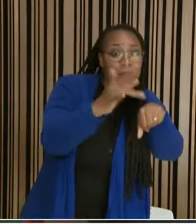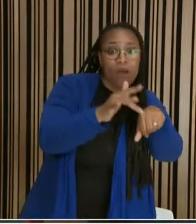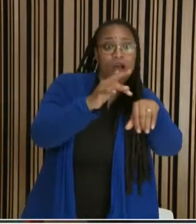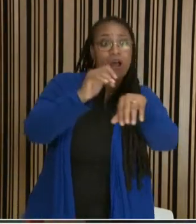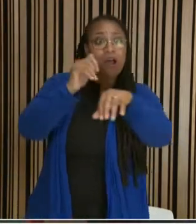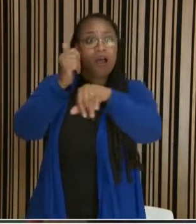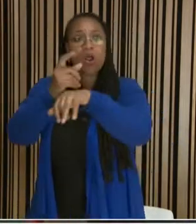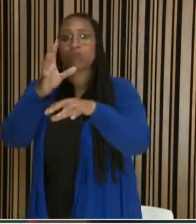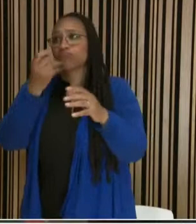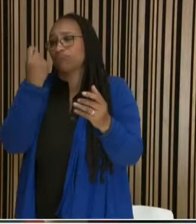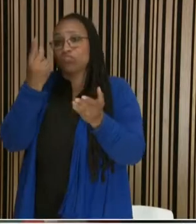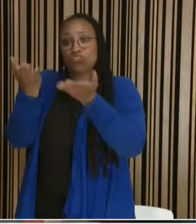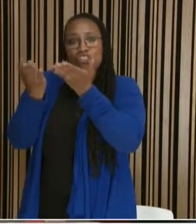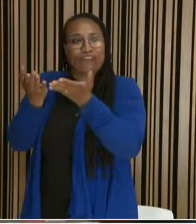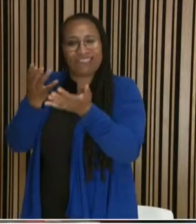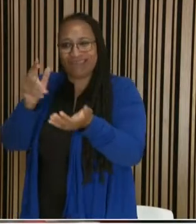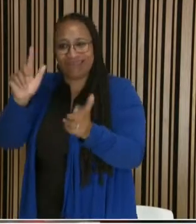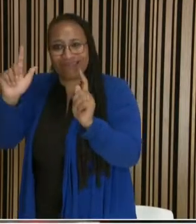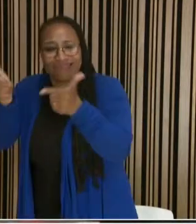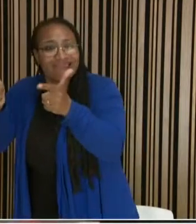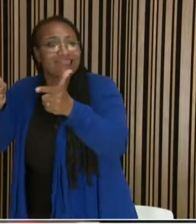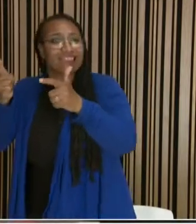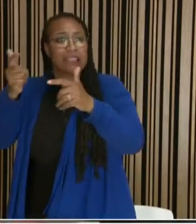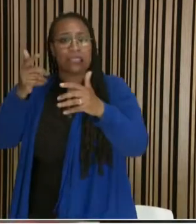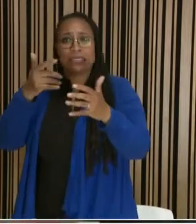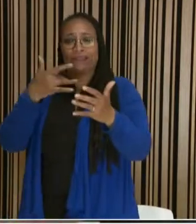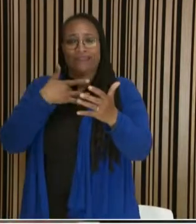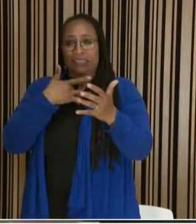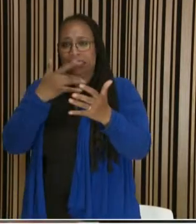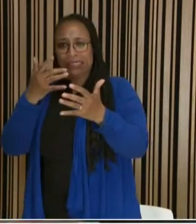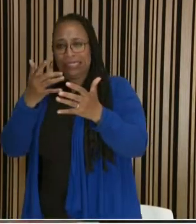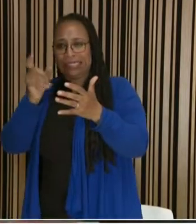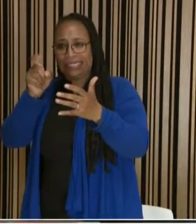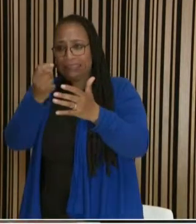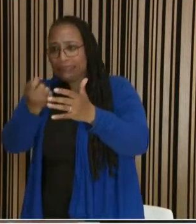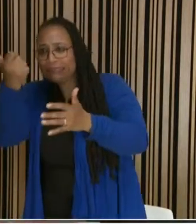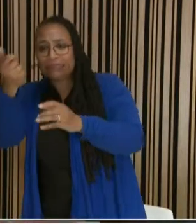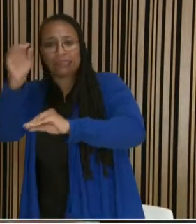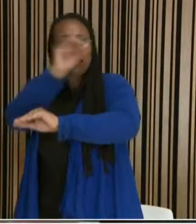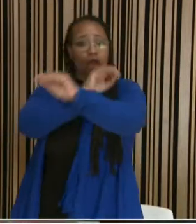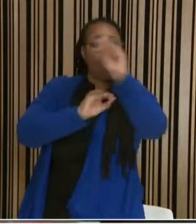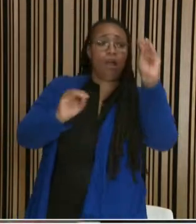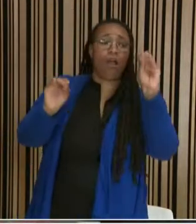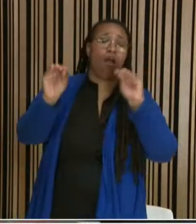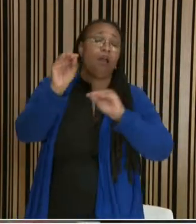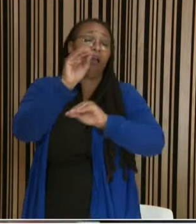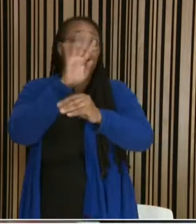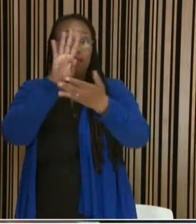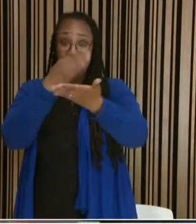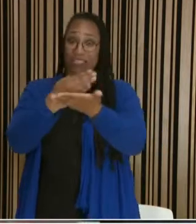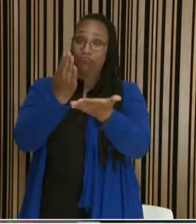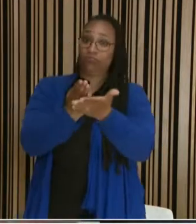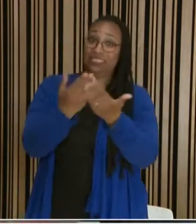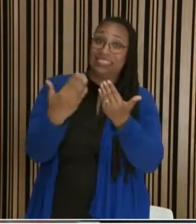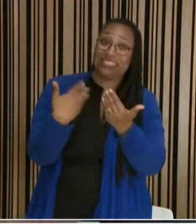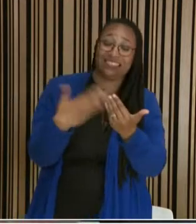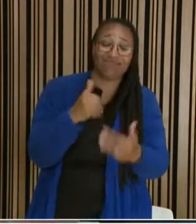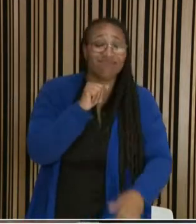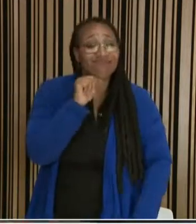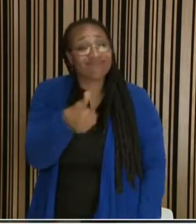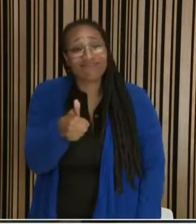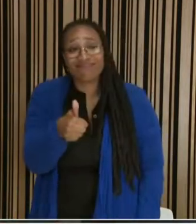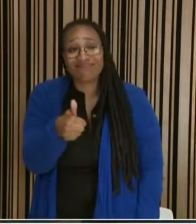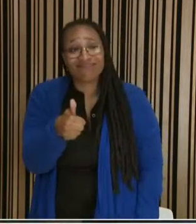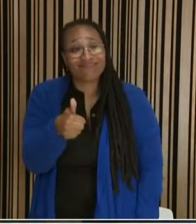services. We continue to make very robust investments in our facilities, which we know have been a part of